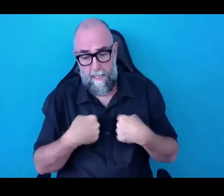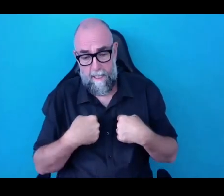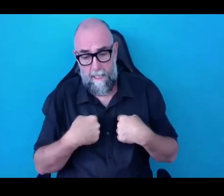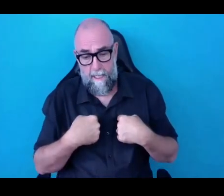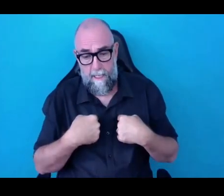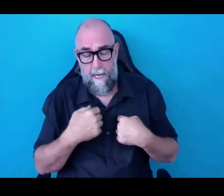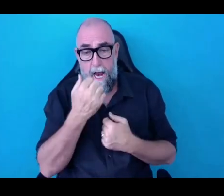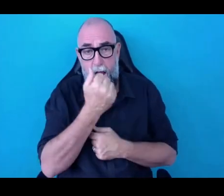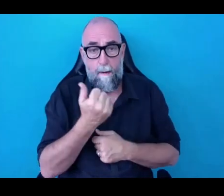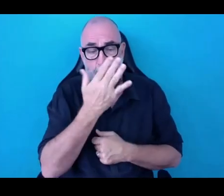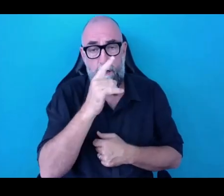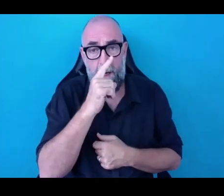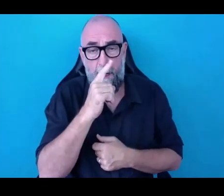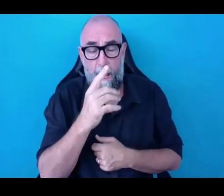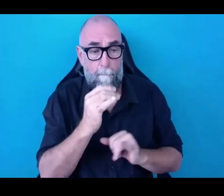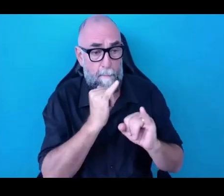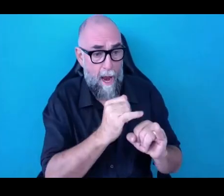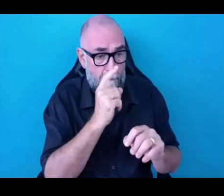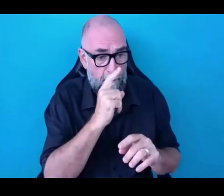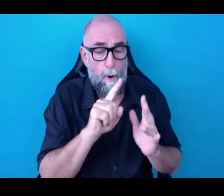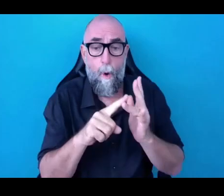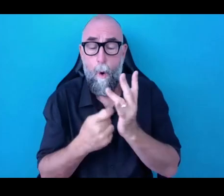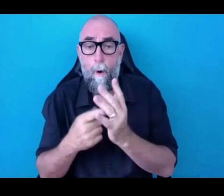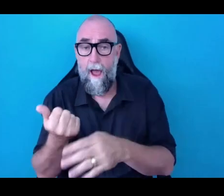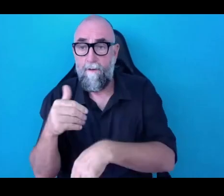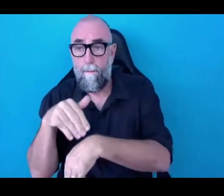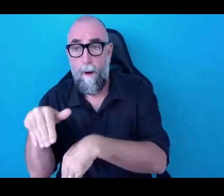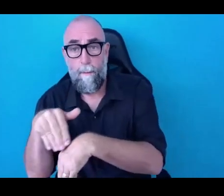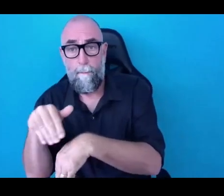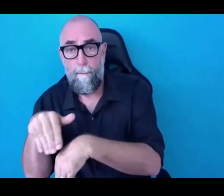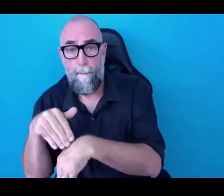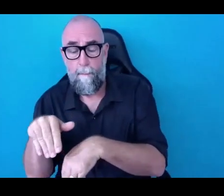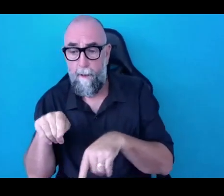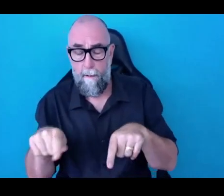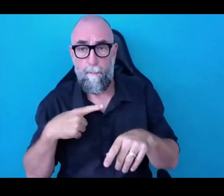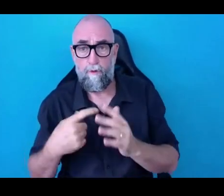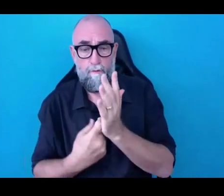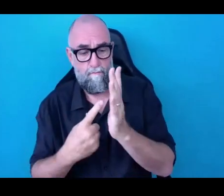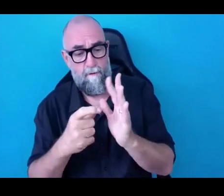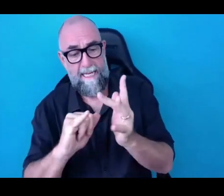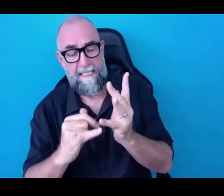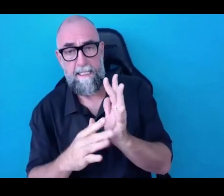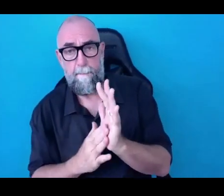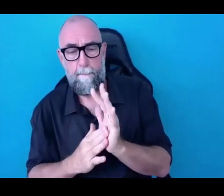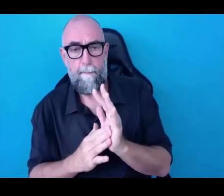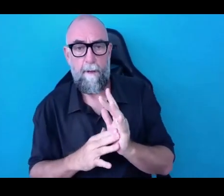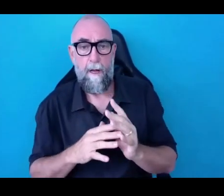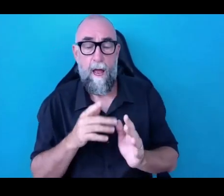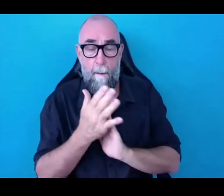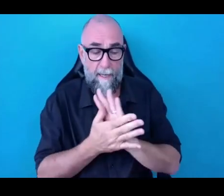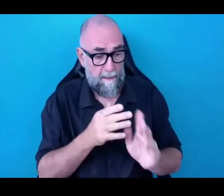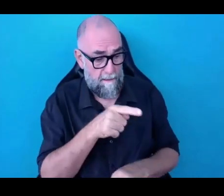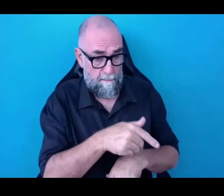institutional context. I know Aboriginal people aren't really bad. So, for me, the only answer leads